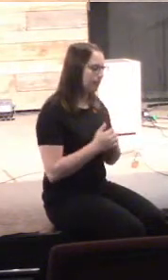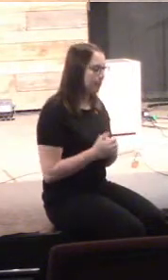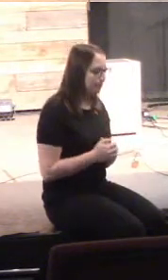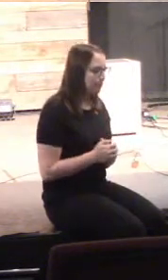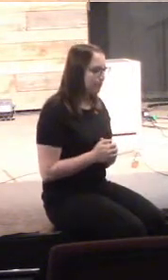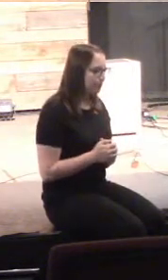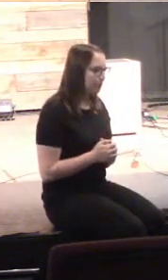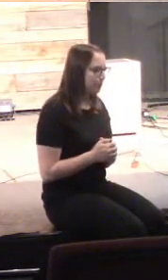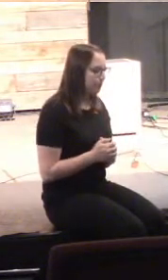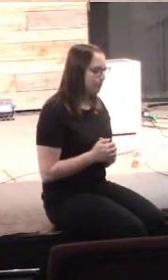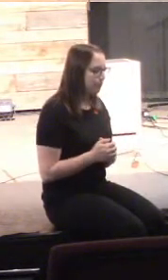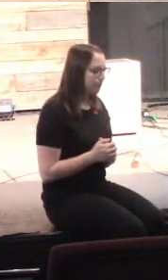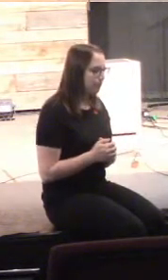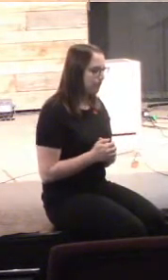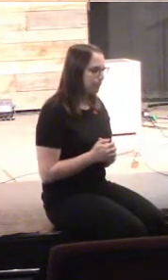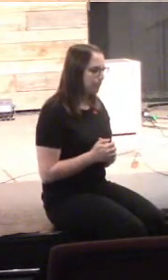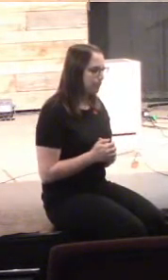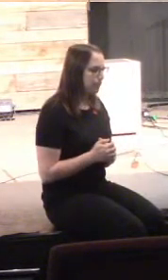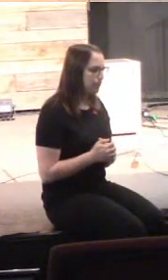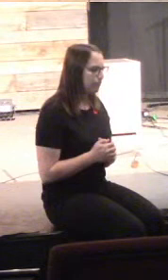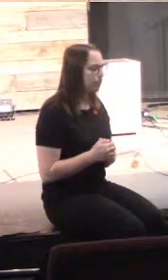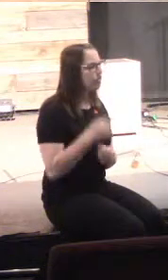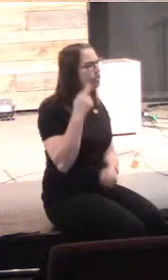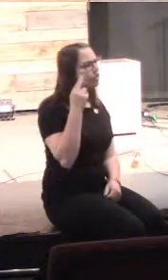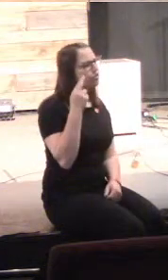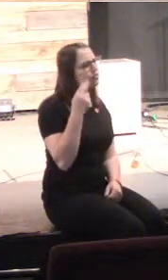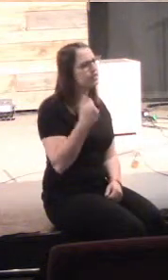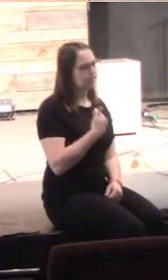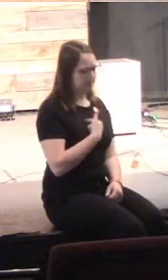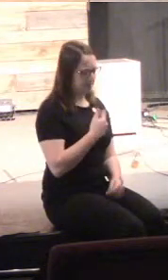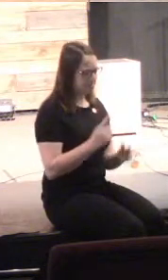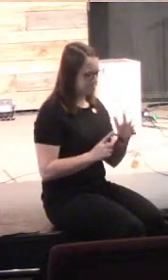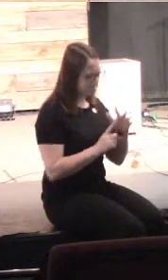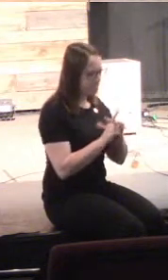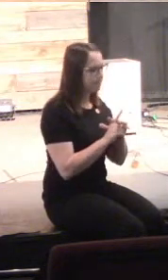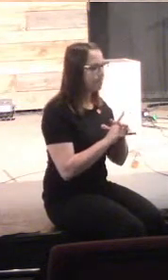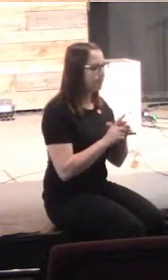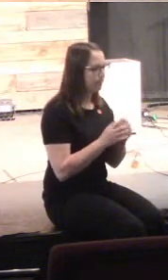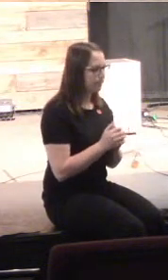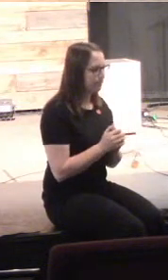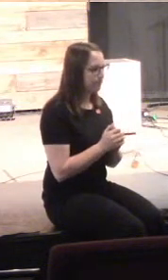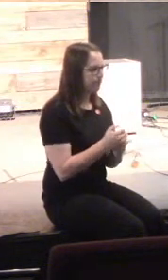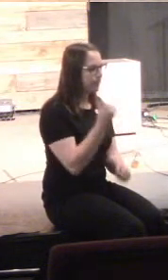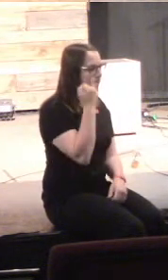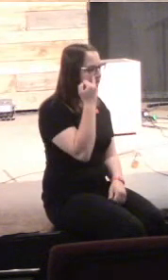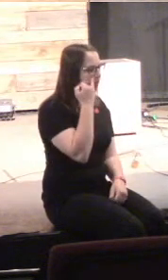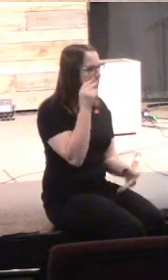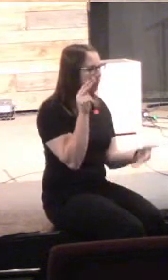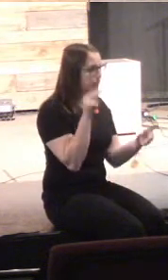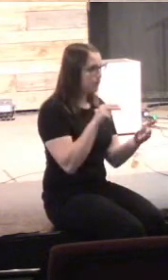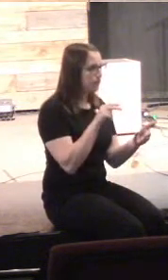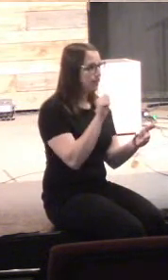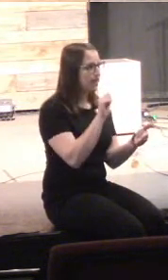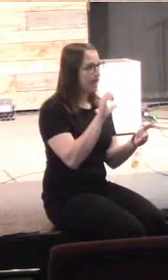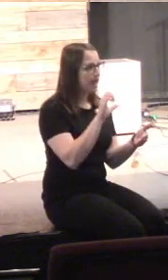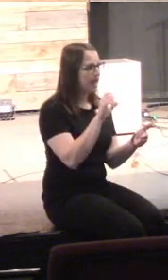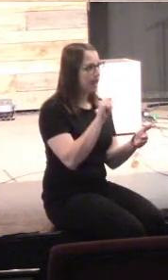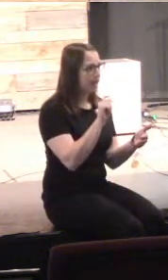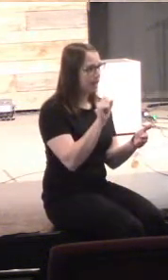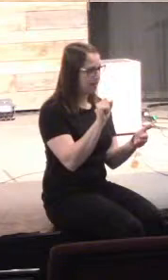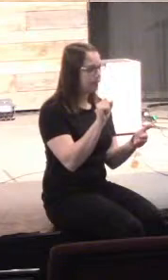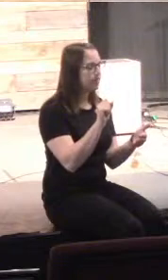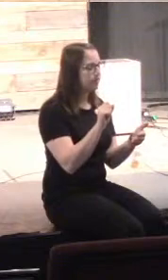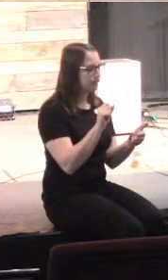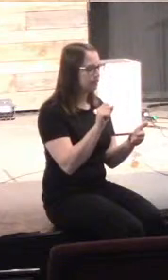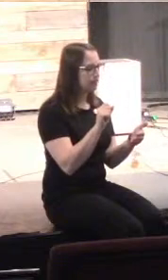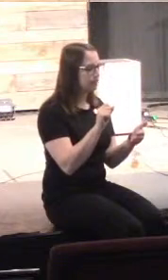And I think what the reason I bring that up is because I think when we look in the book of Acts, and Bill is going to get to talk